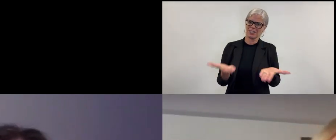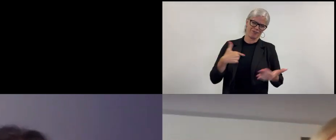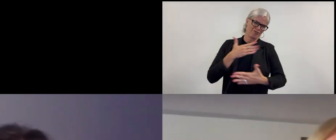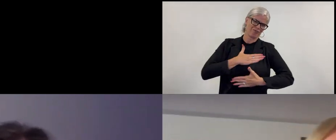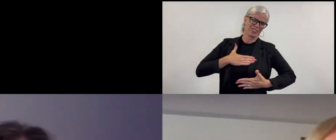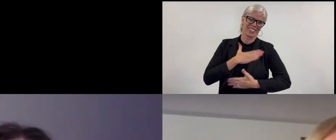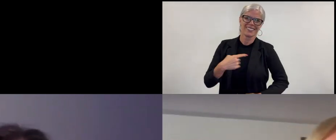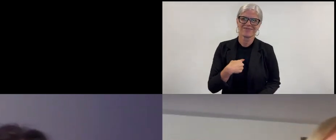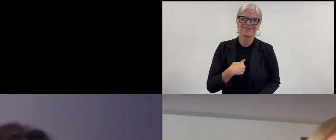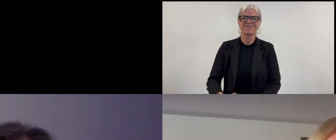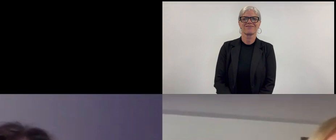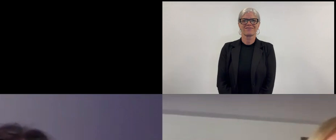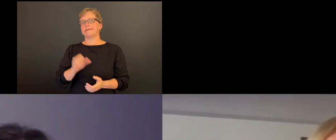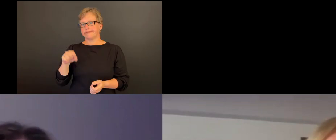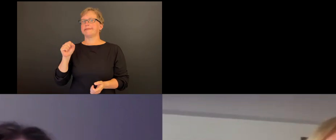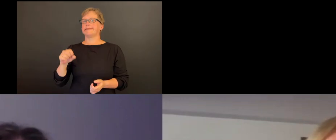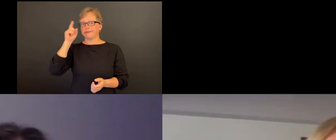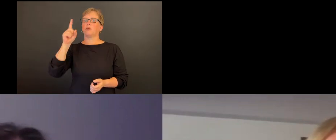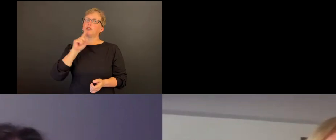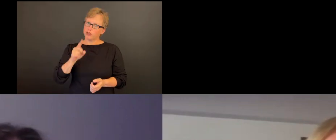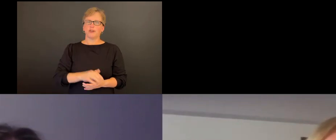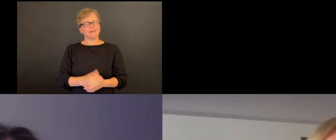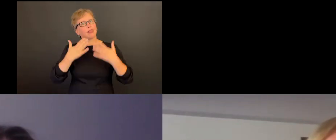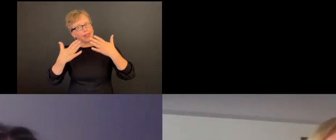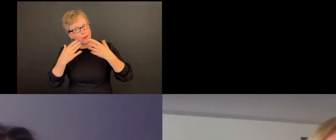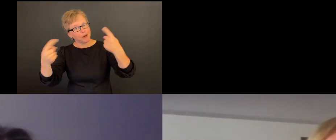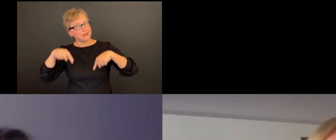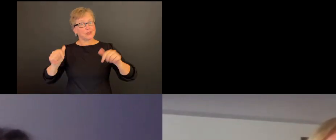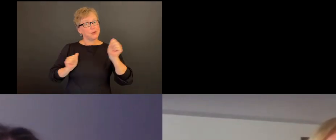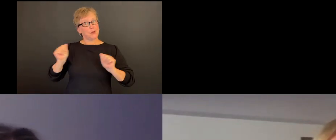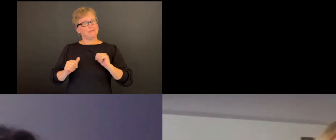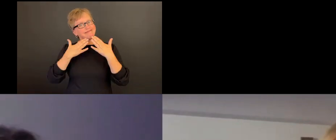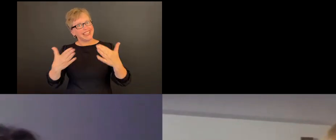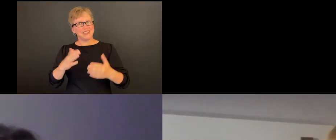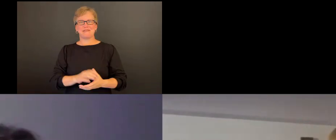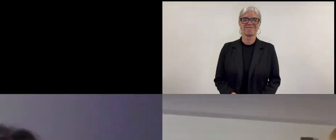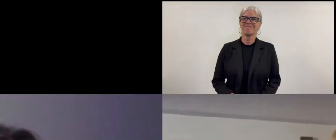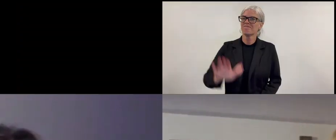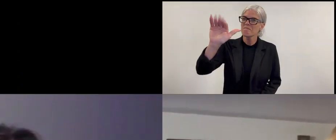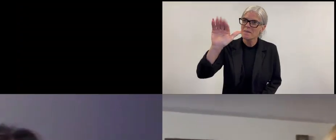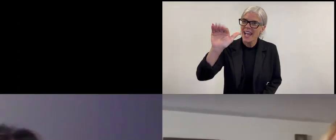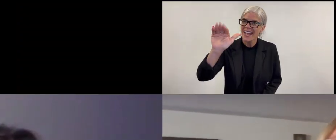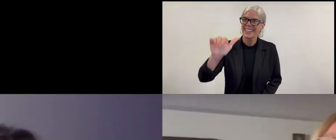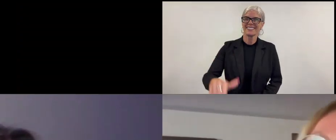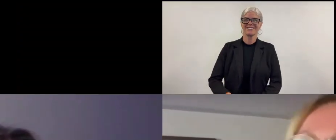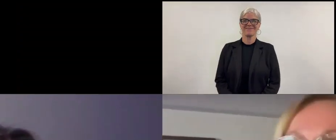for having me. I really appreciate it. Absolutely. Thank you for being on the show. Bye-bye, y'all. Bye.